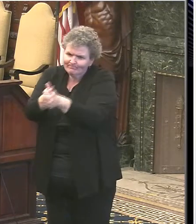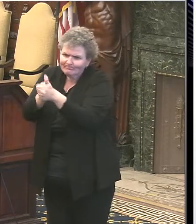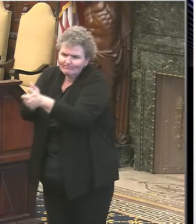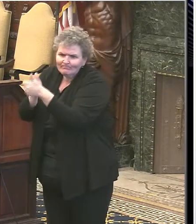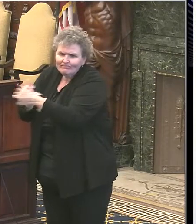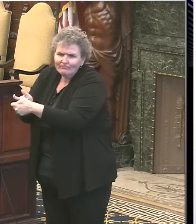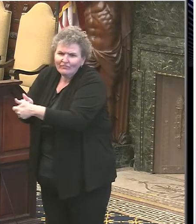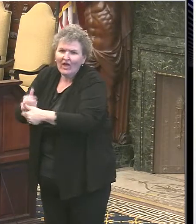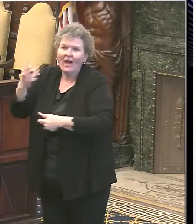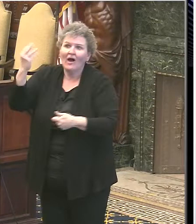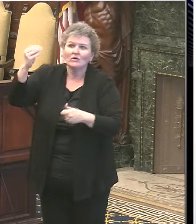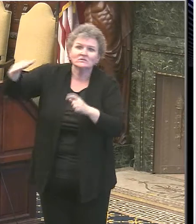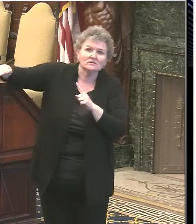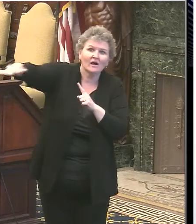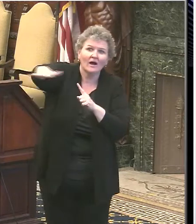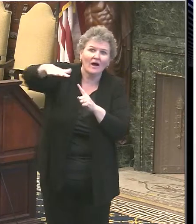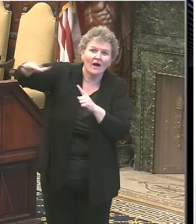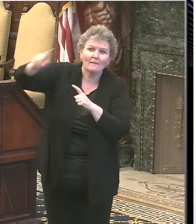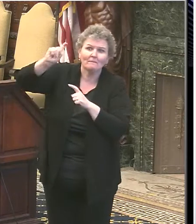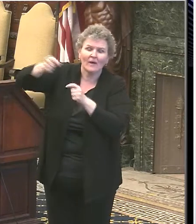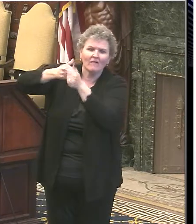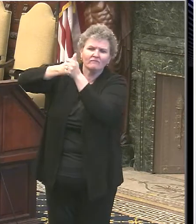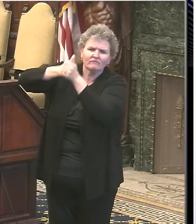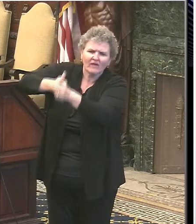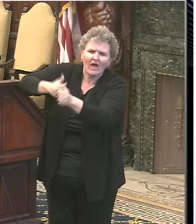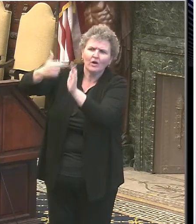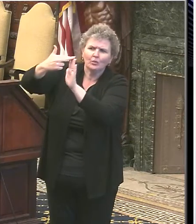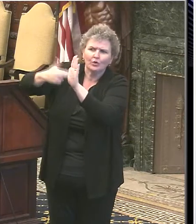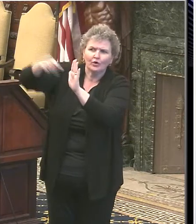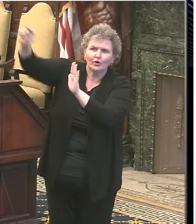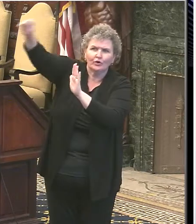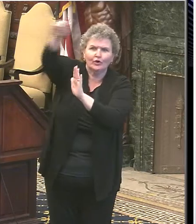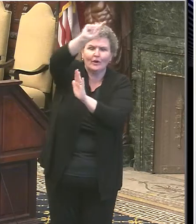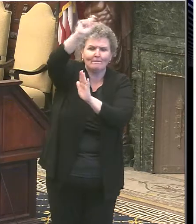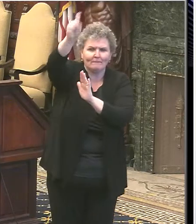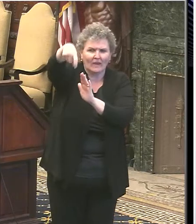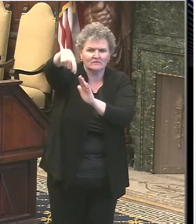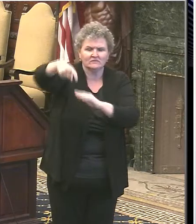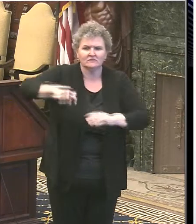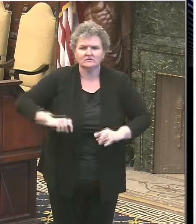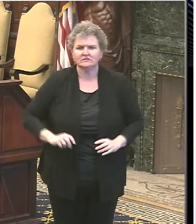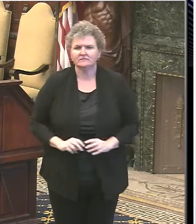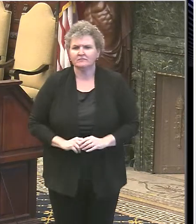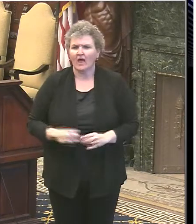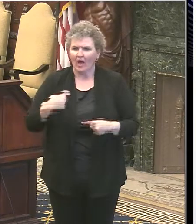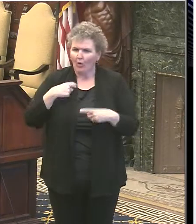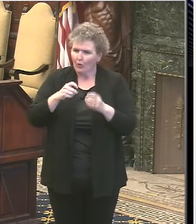Philadelphia and suburbs, they have to follow the state rules. Again, people have to follow the more restrictive rules.